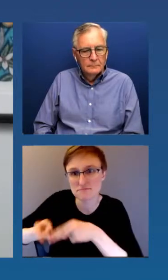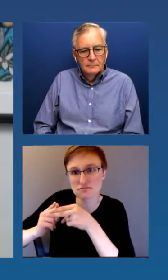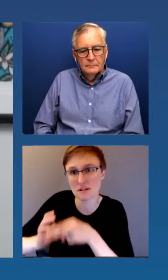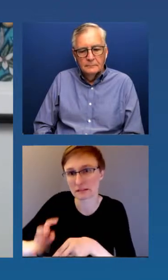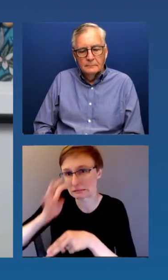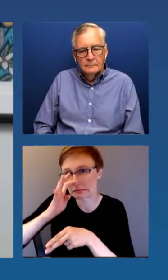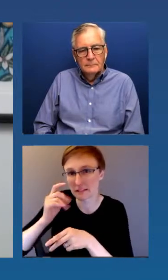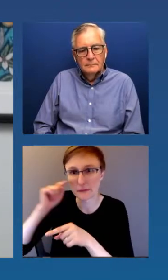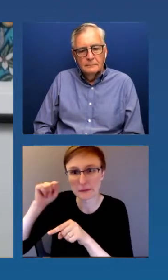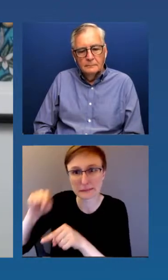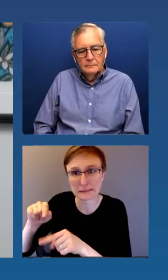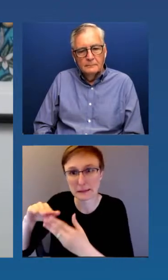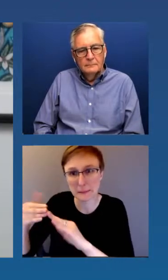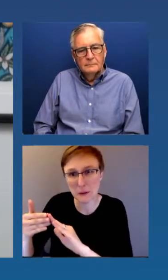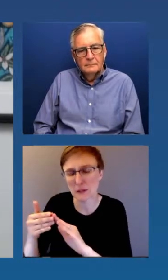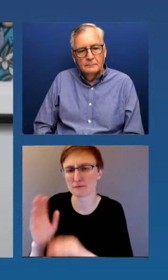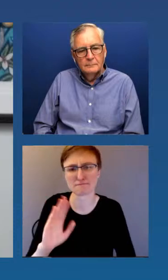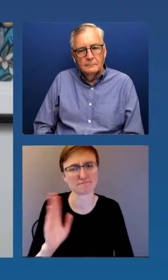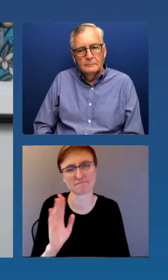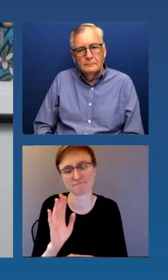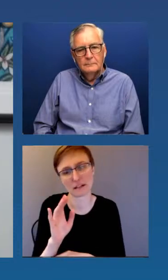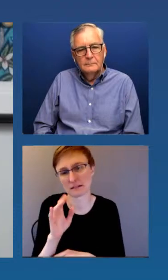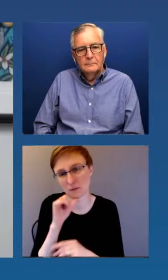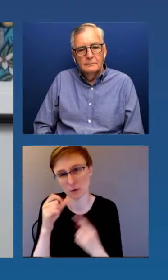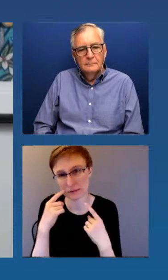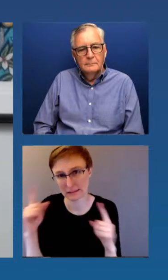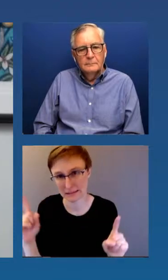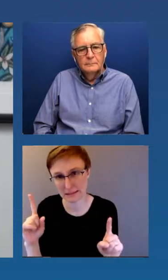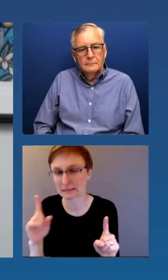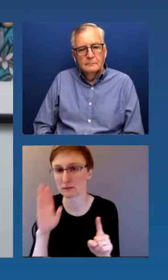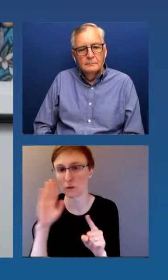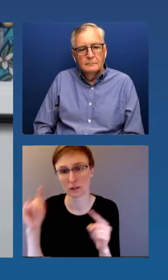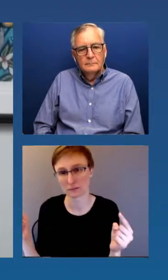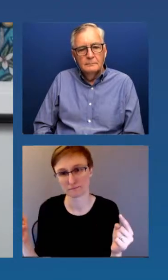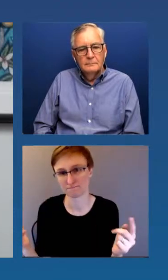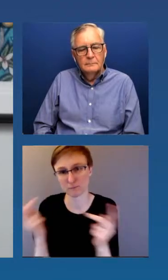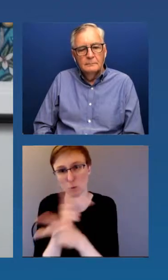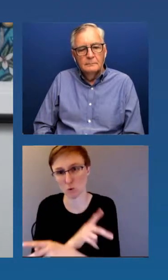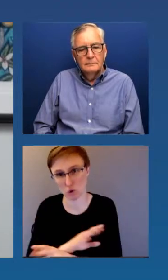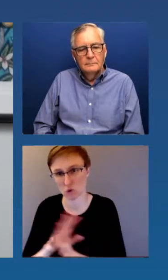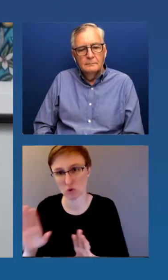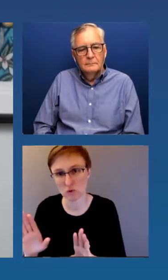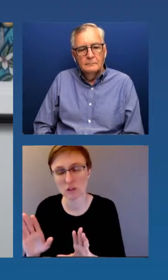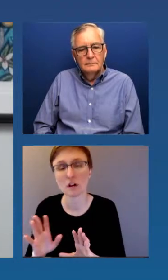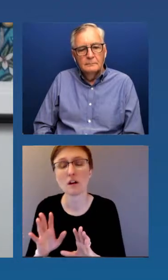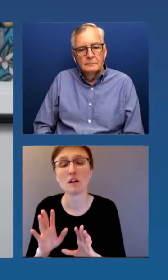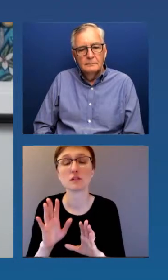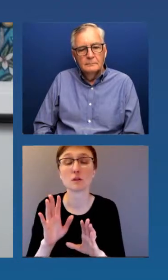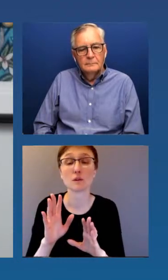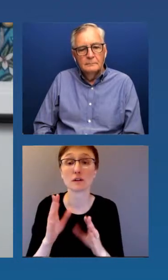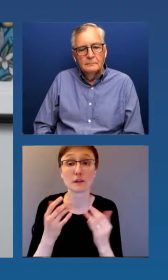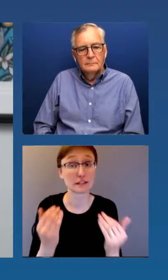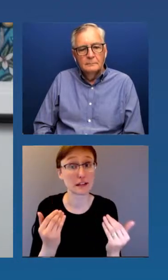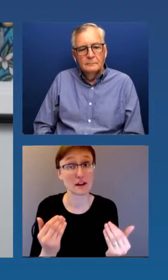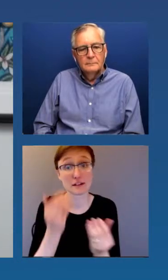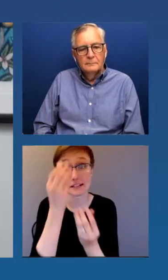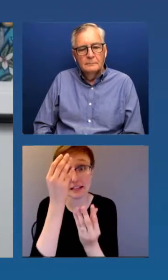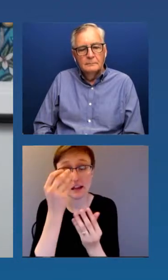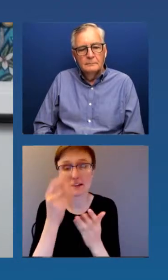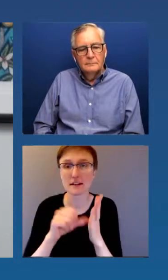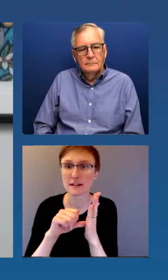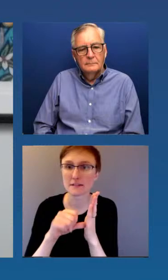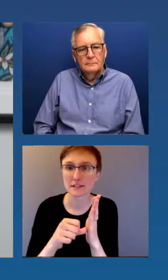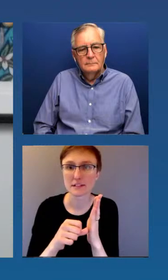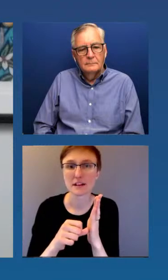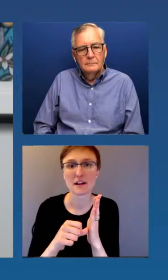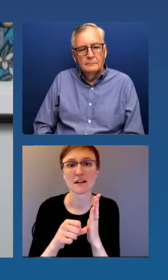likely succeed, and it would have harmful effects. And so this data is to help with the outreach to where people live, where we can work